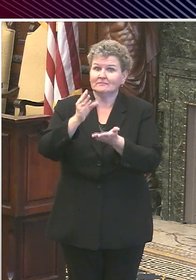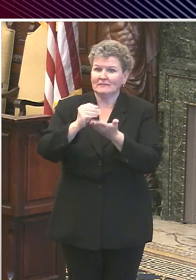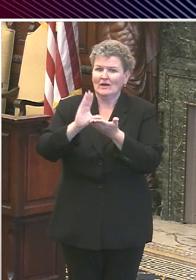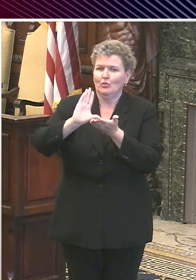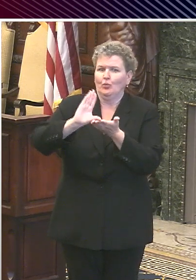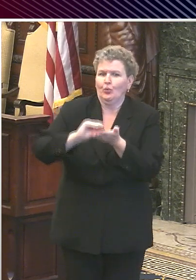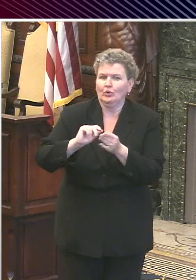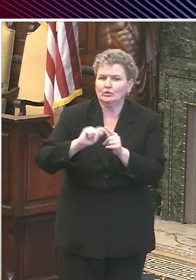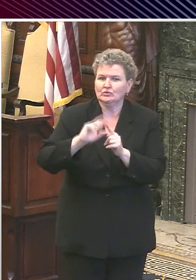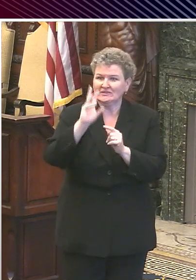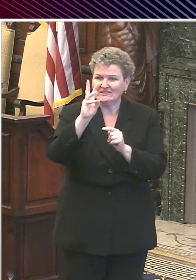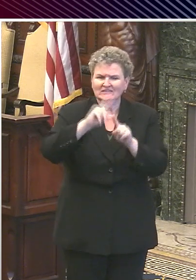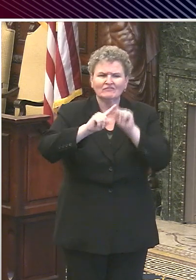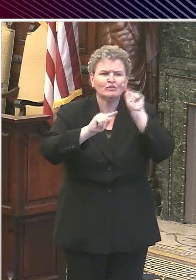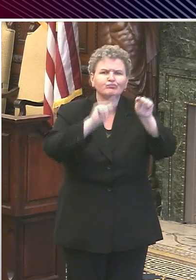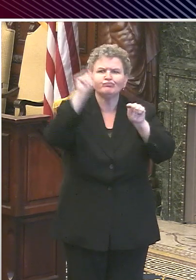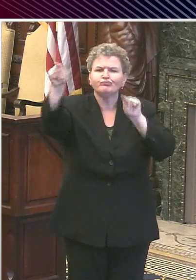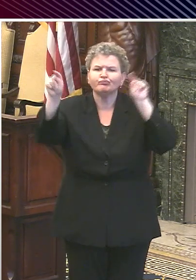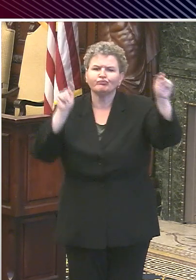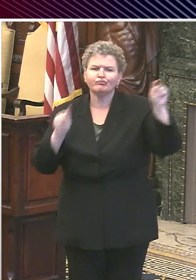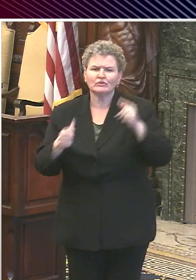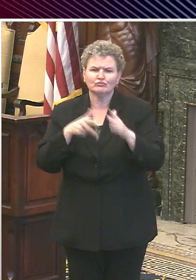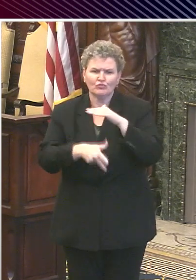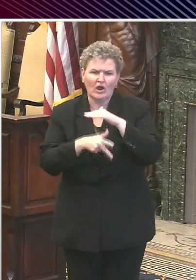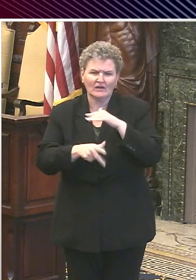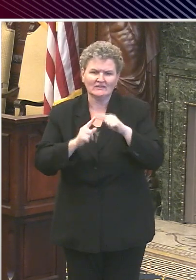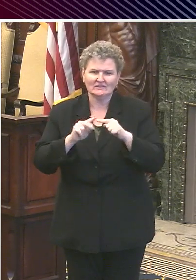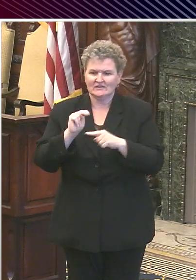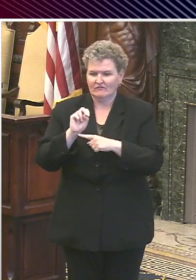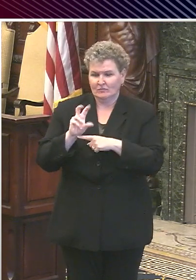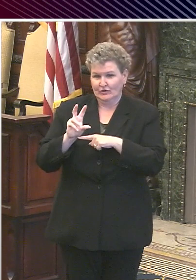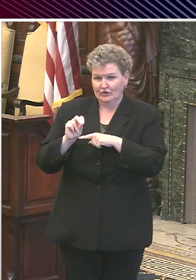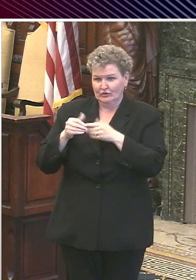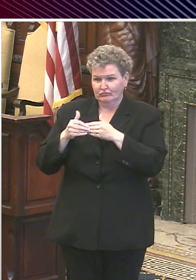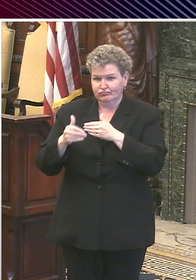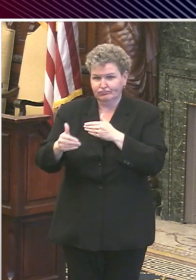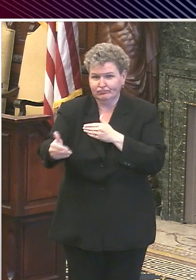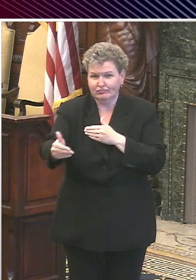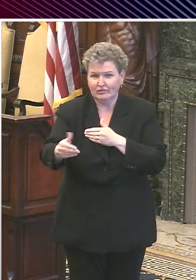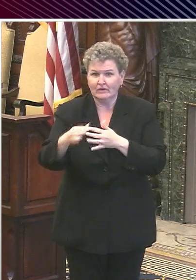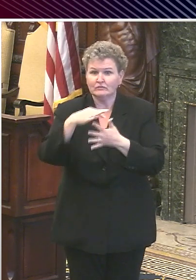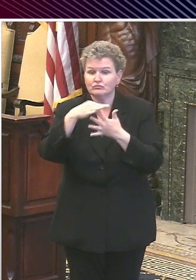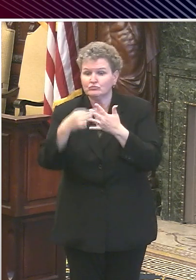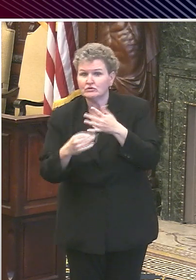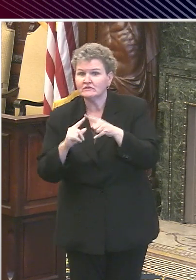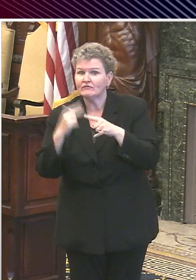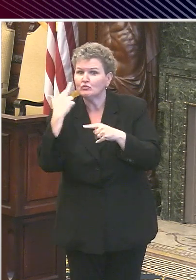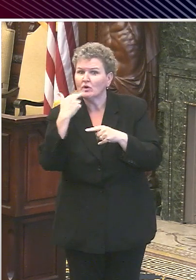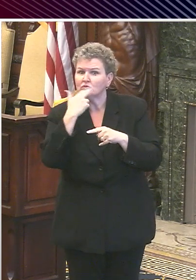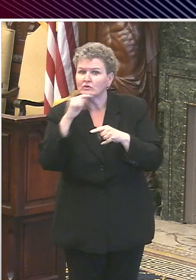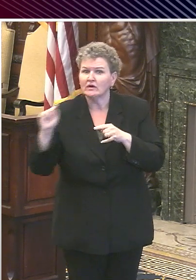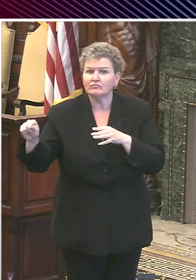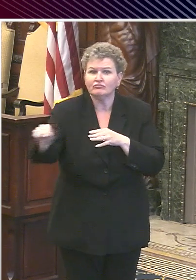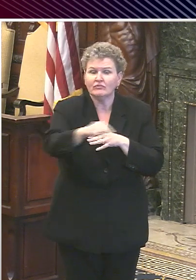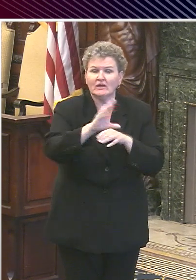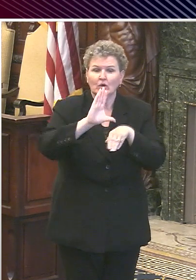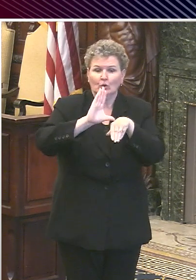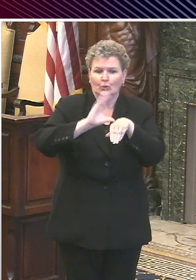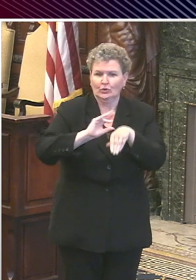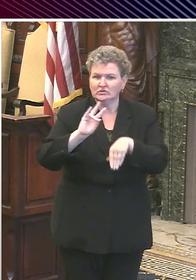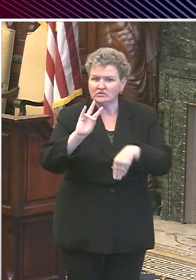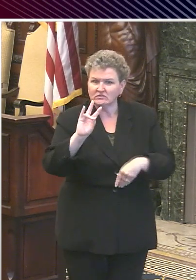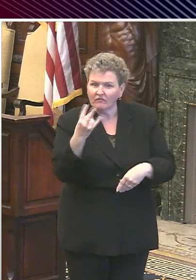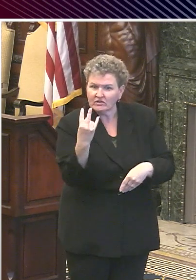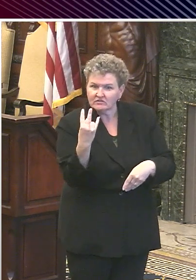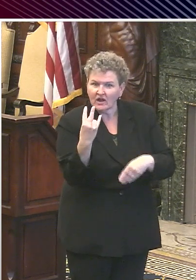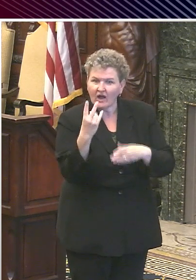garages. From now until November 30th, patrons at participating restaurants will be provided a discounted $7 flat rate